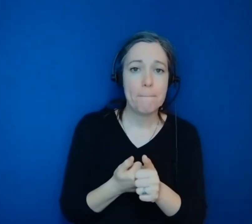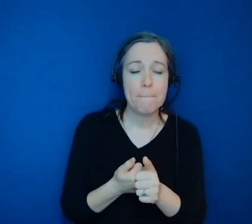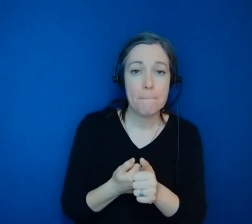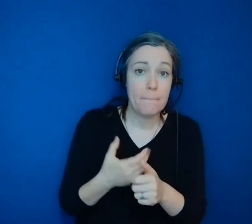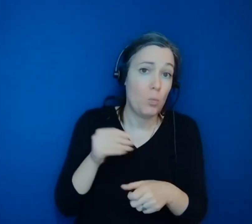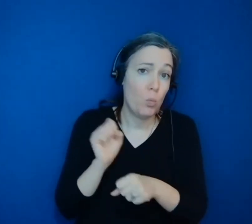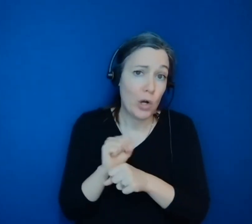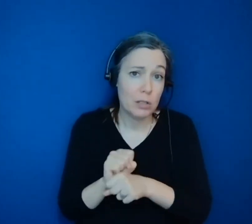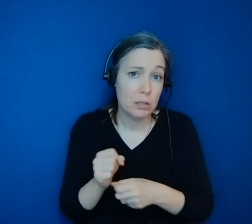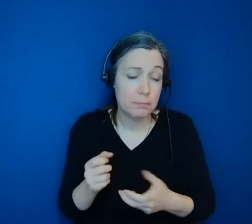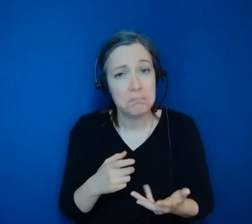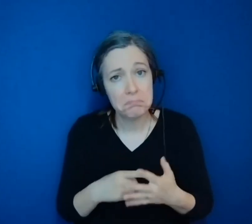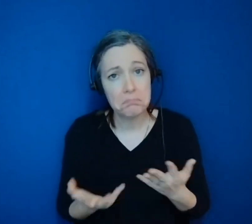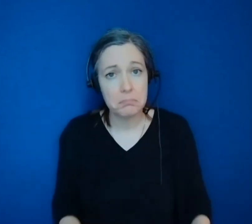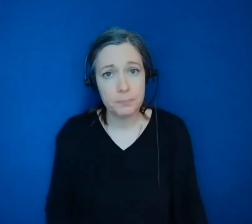work they have jobs.